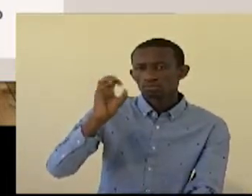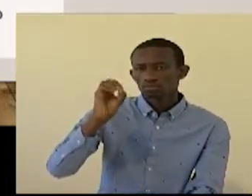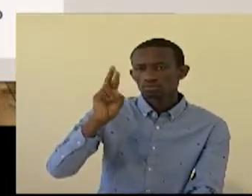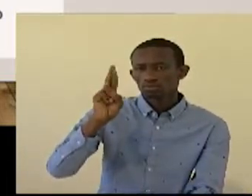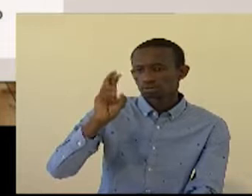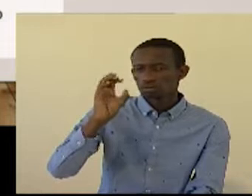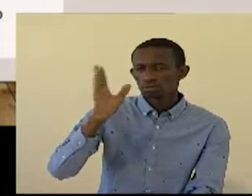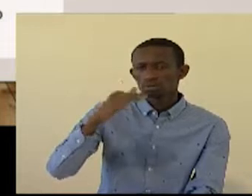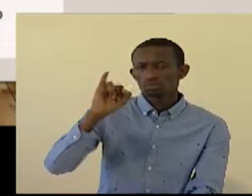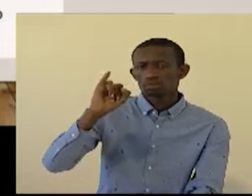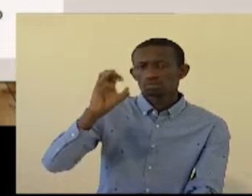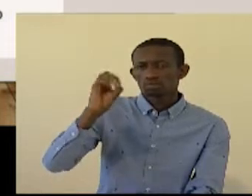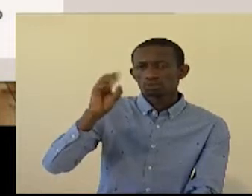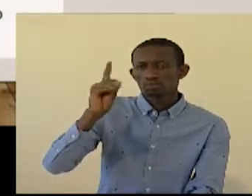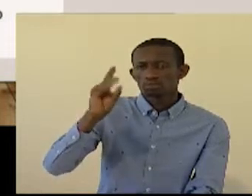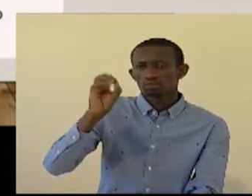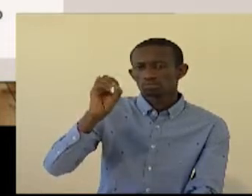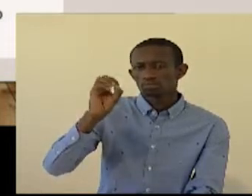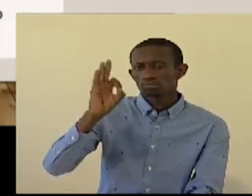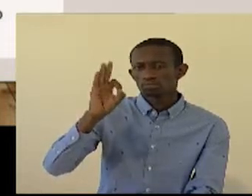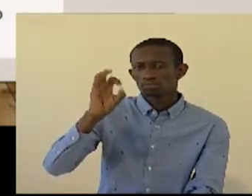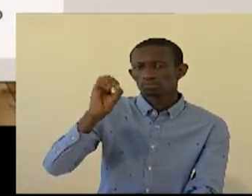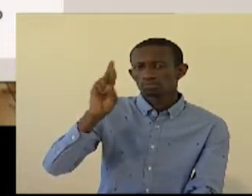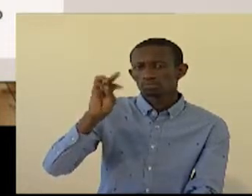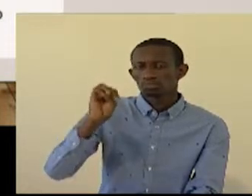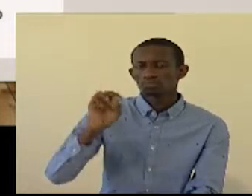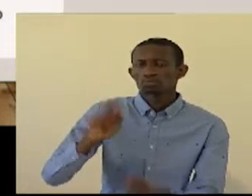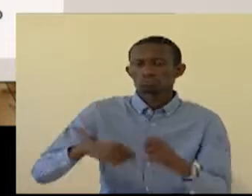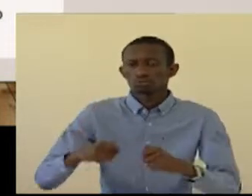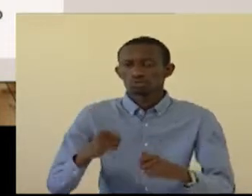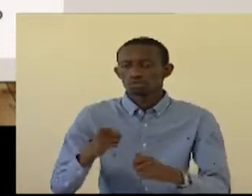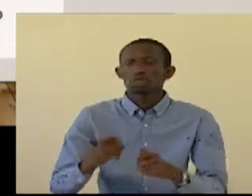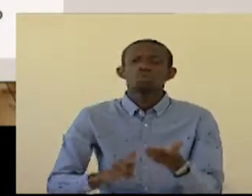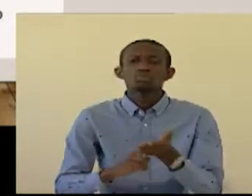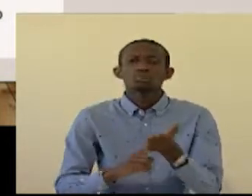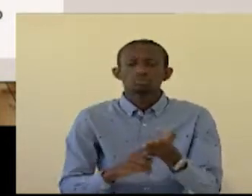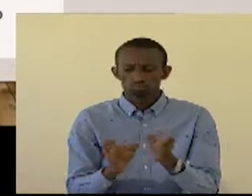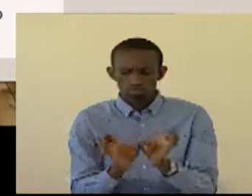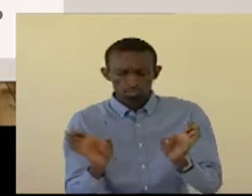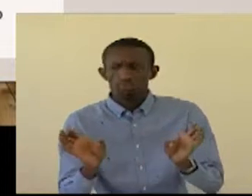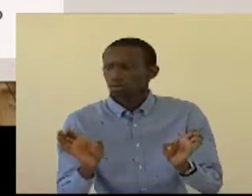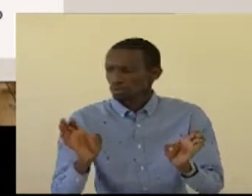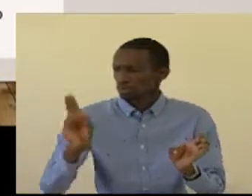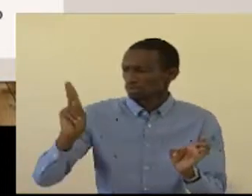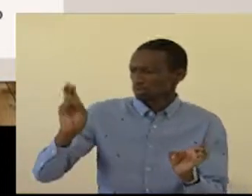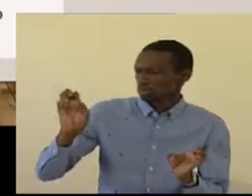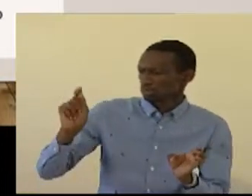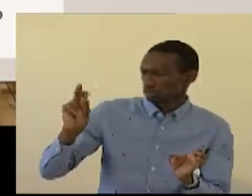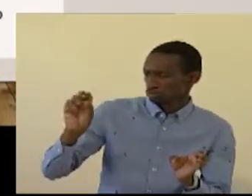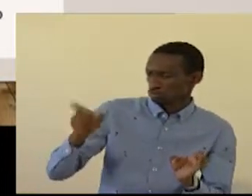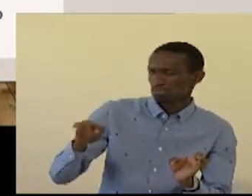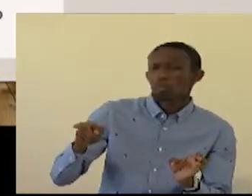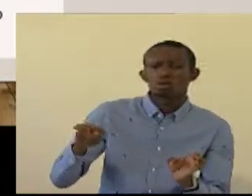case? We use it to distinguish ketones. Ketones which are